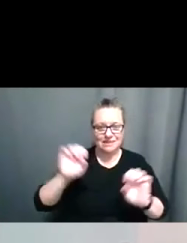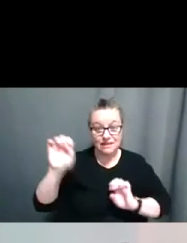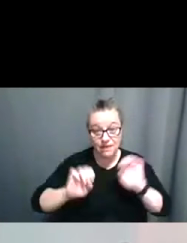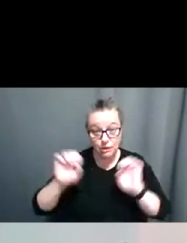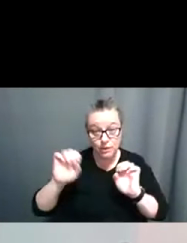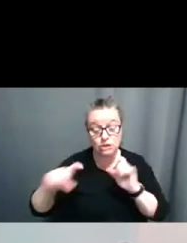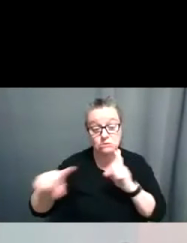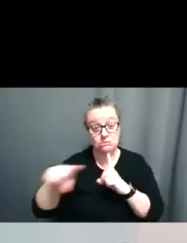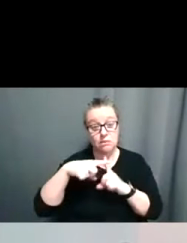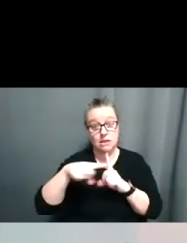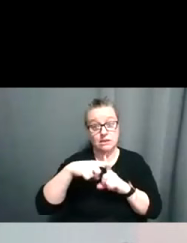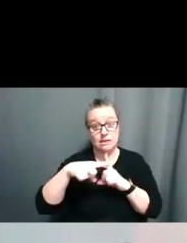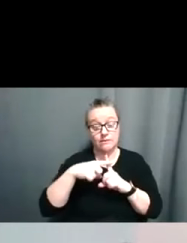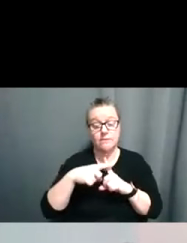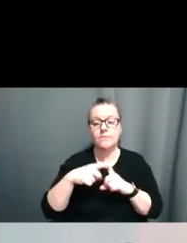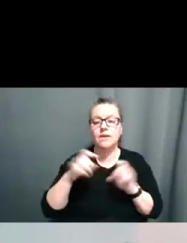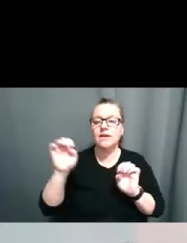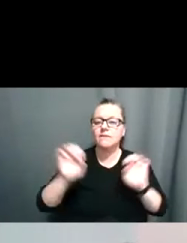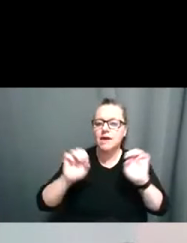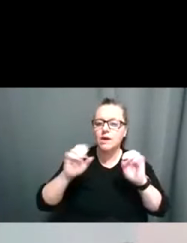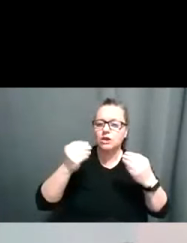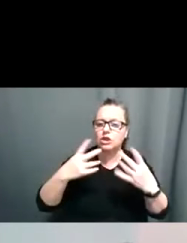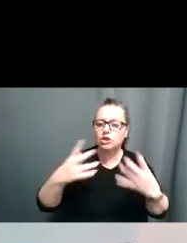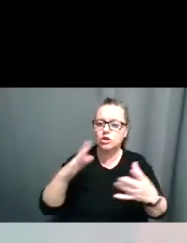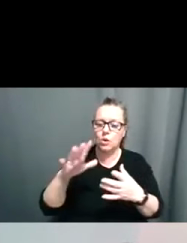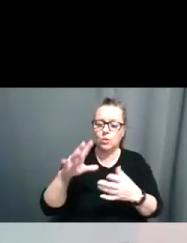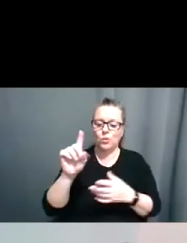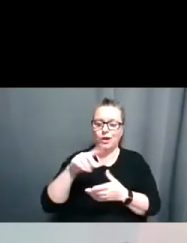positive. Evaluation tells you where you stand. It's an